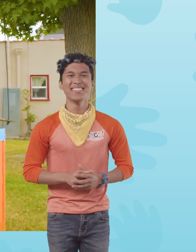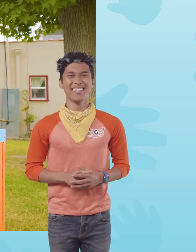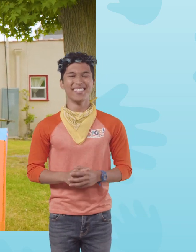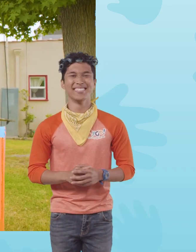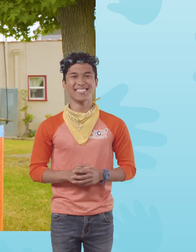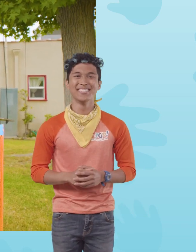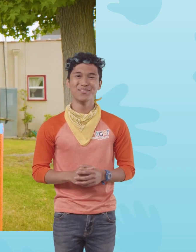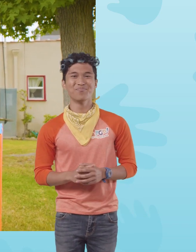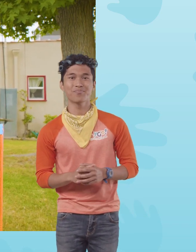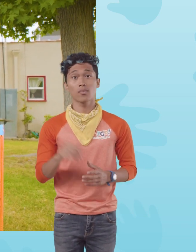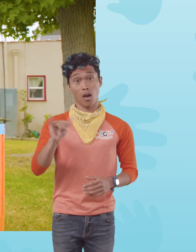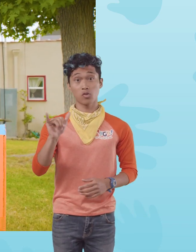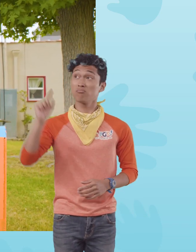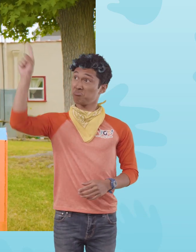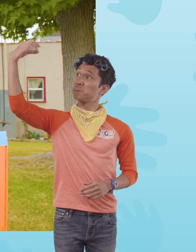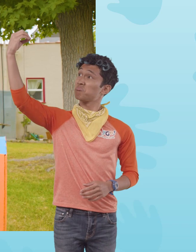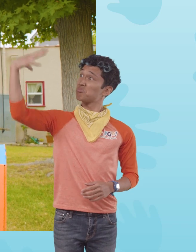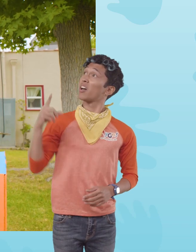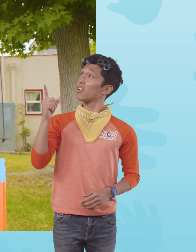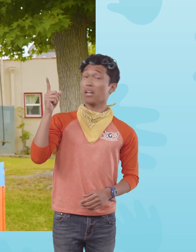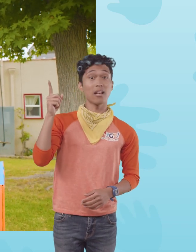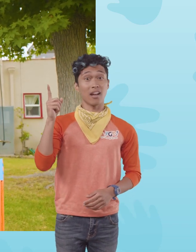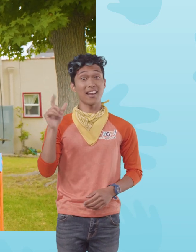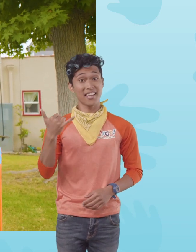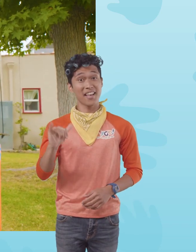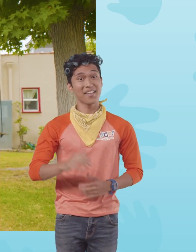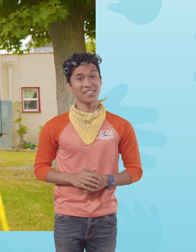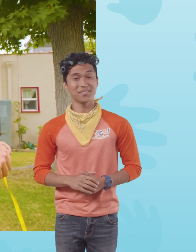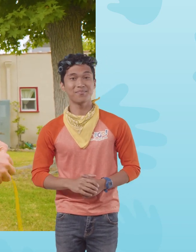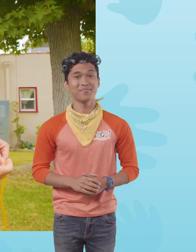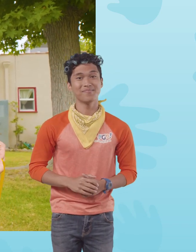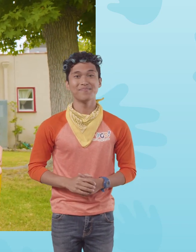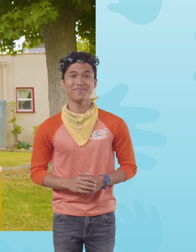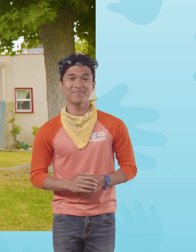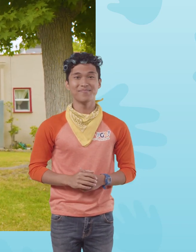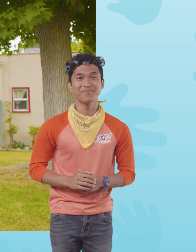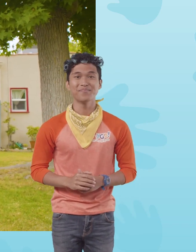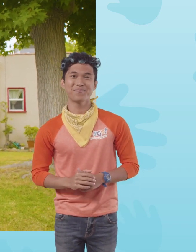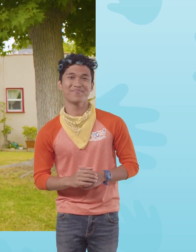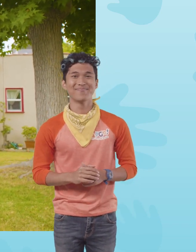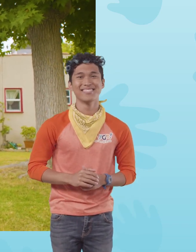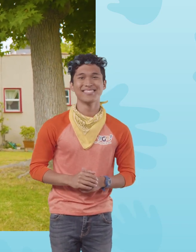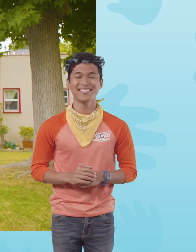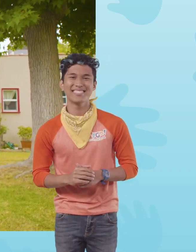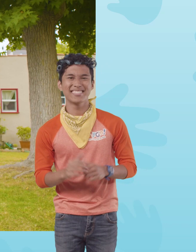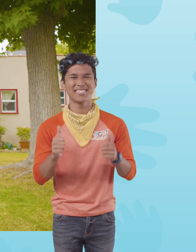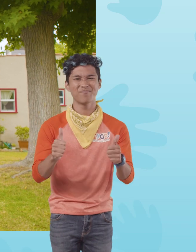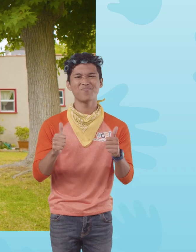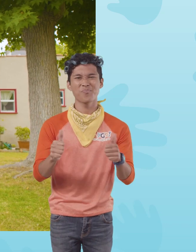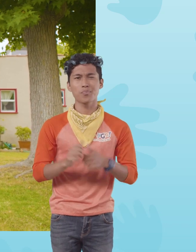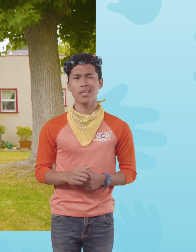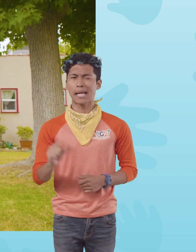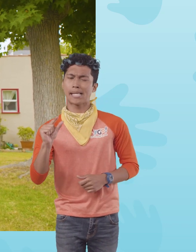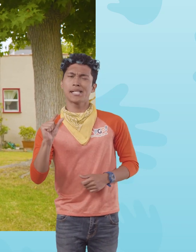Lemonade! Also, the sun is the color yellow. Okay, here we go. And then we